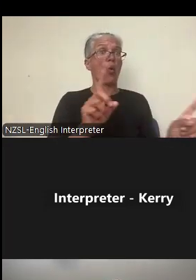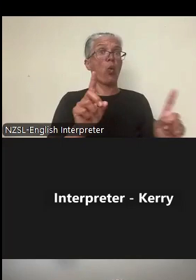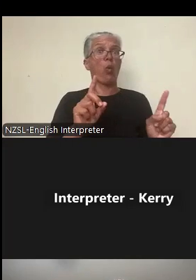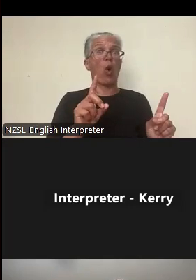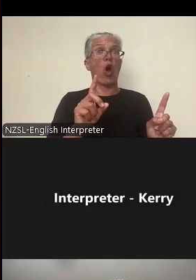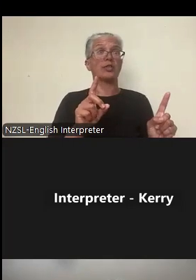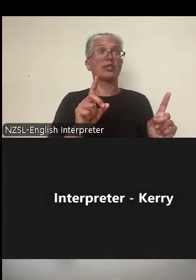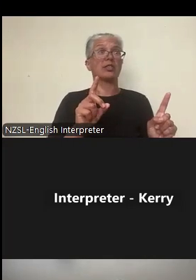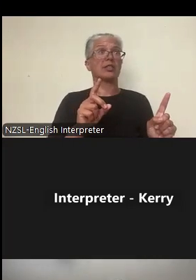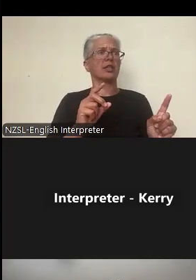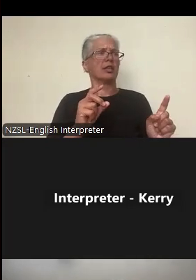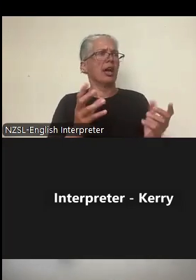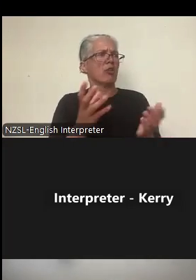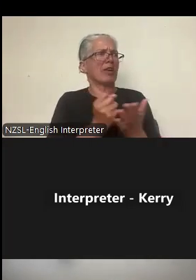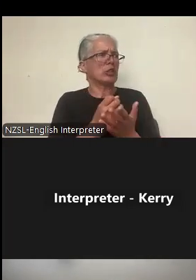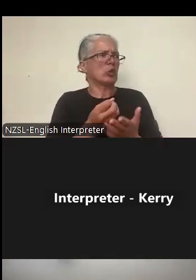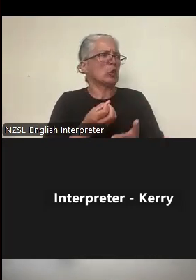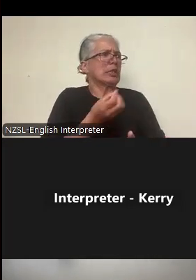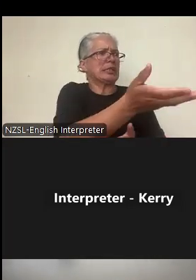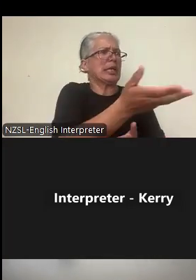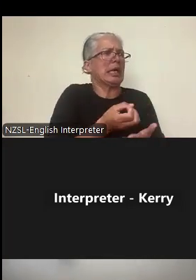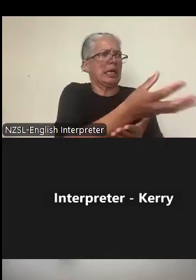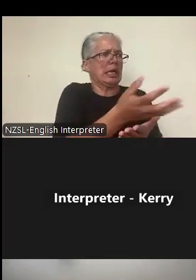money and the resourcing into the wrong areas.